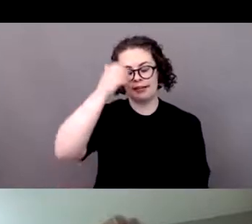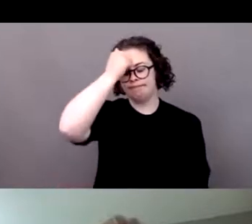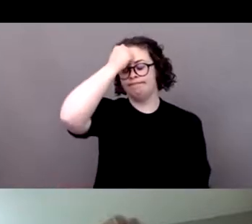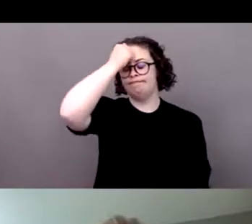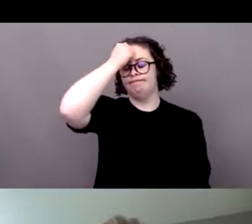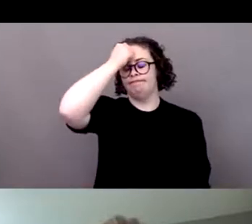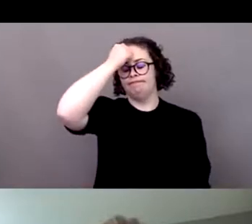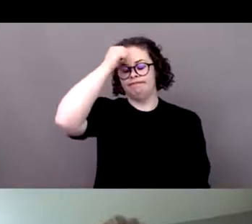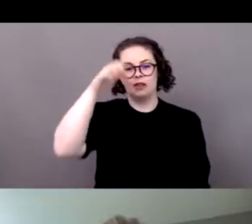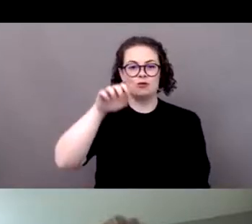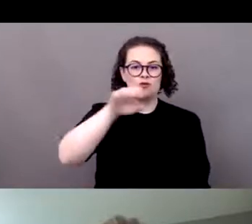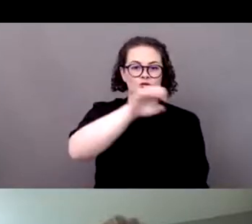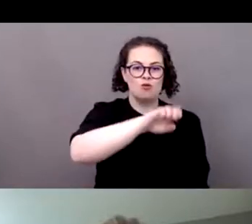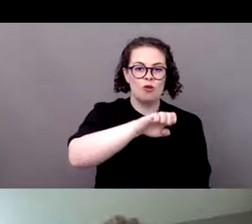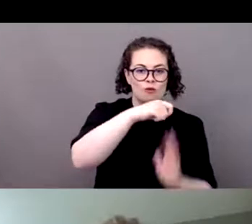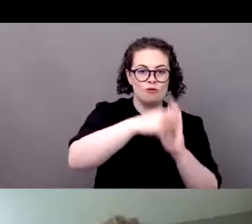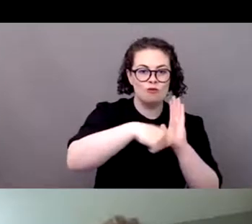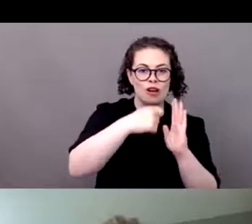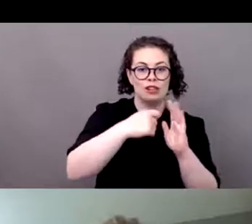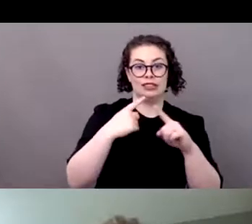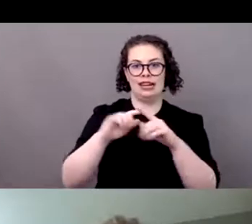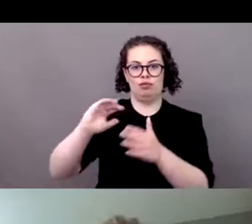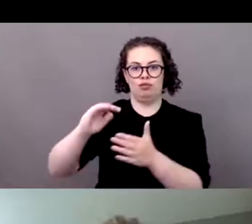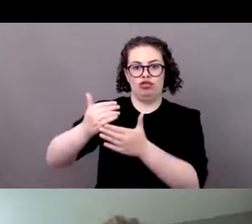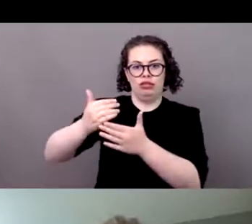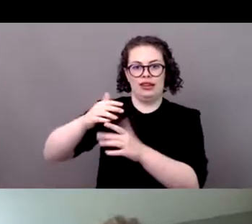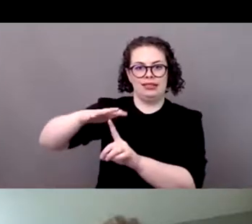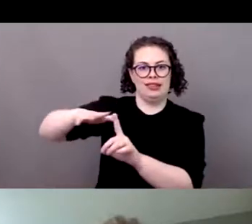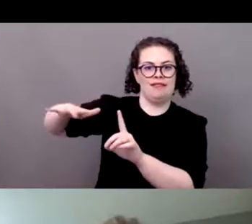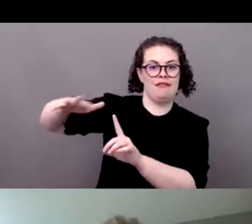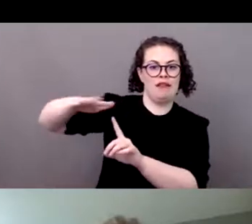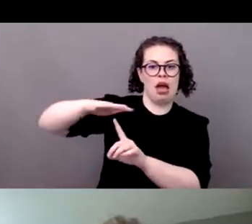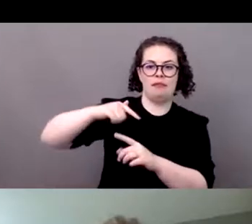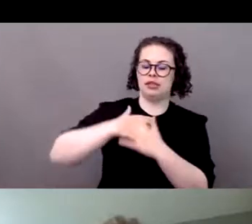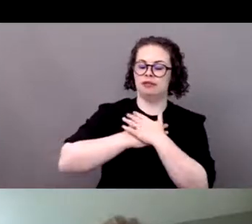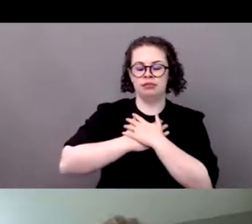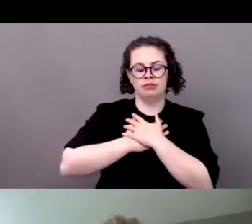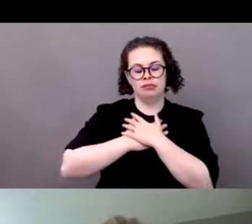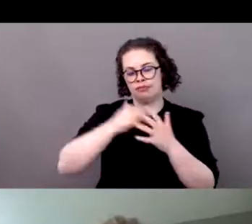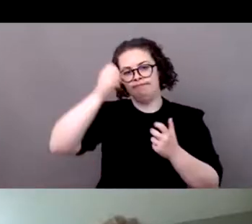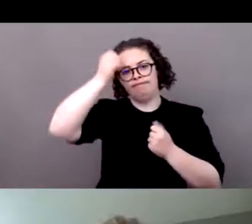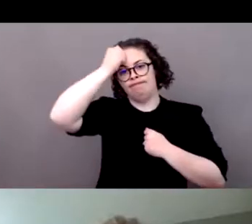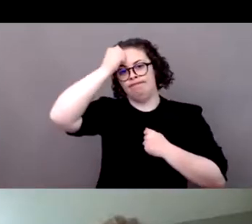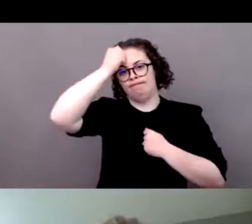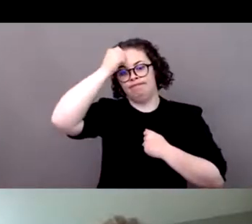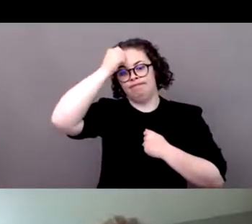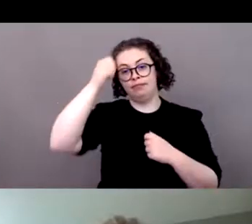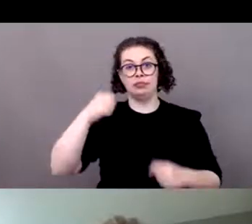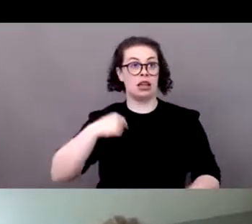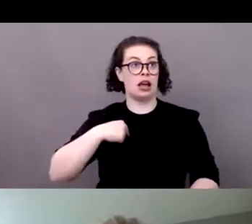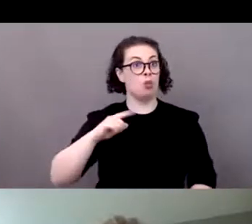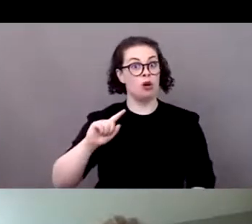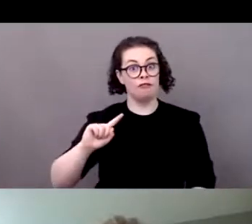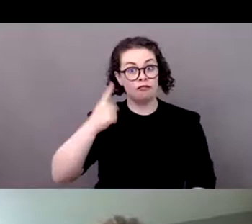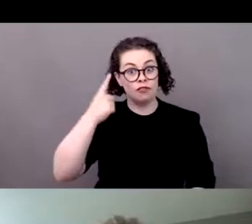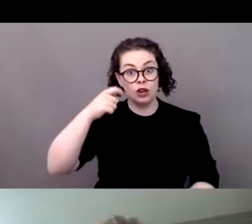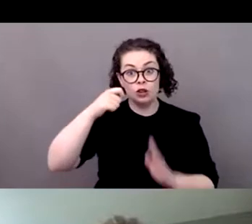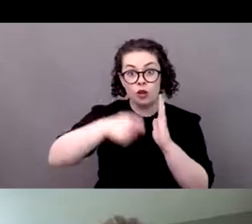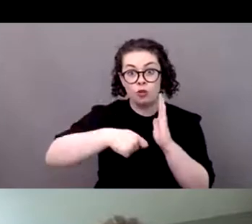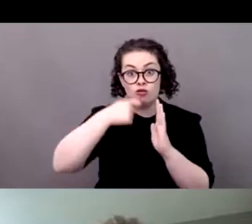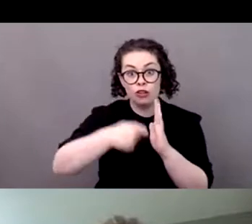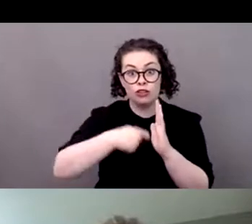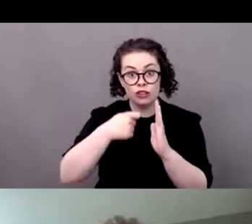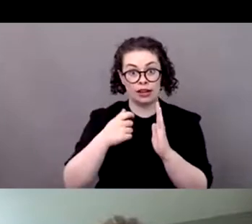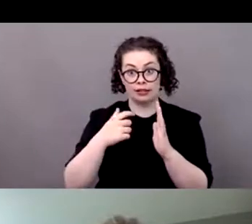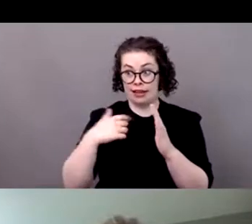European projects, because this is the first European project that we have is exactly on the protection of environment. It's the life